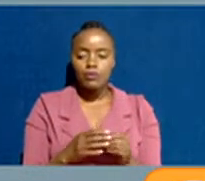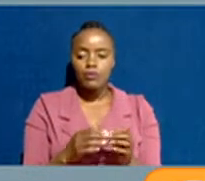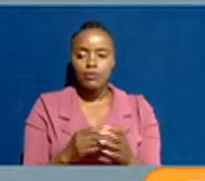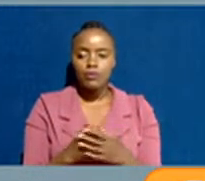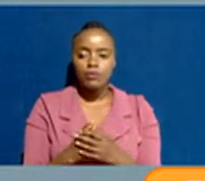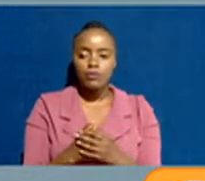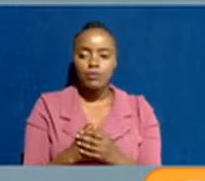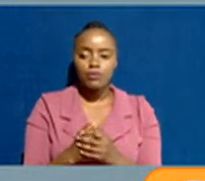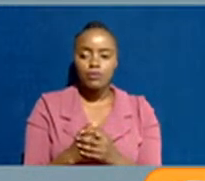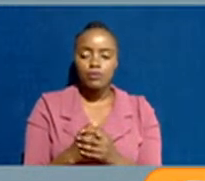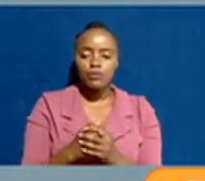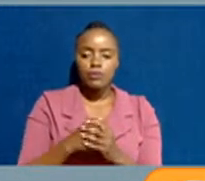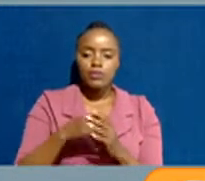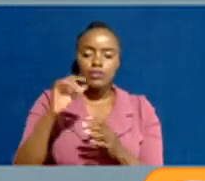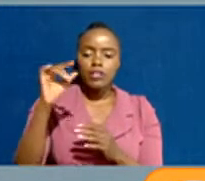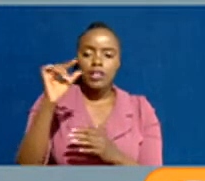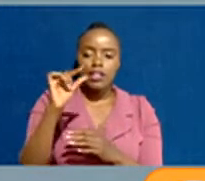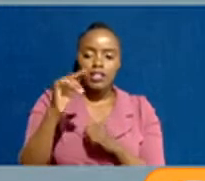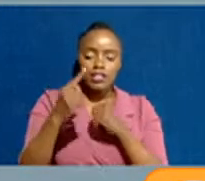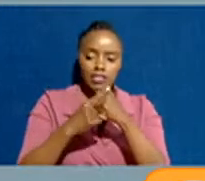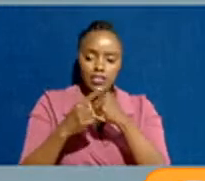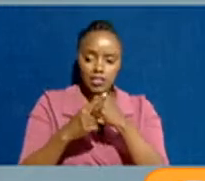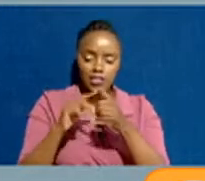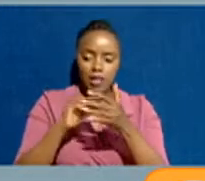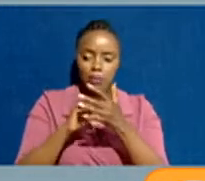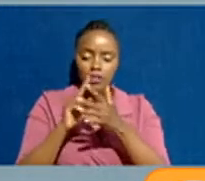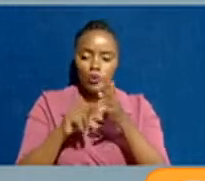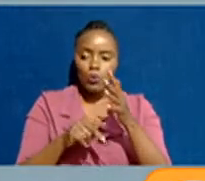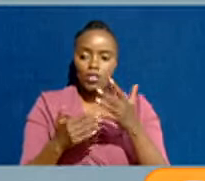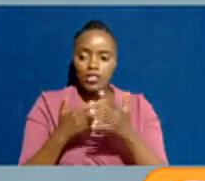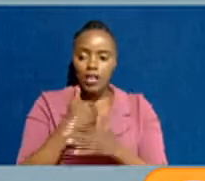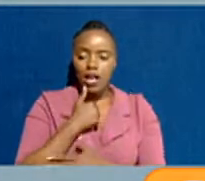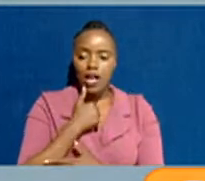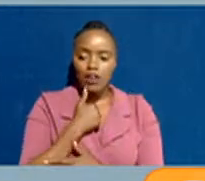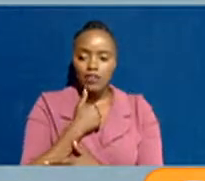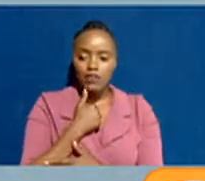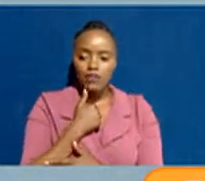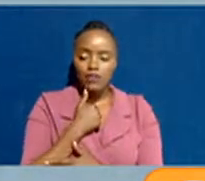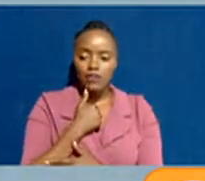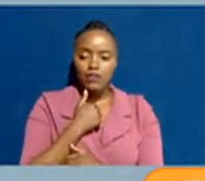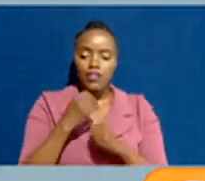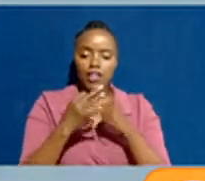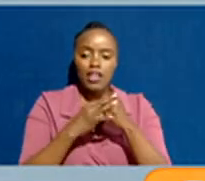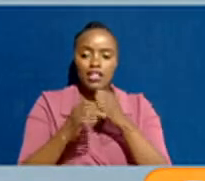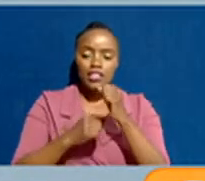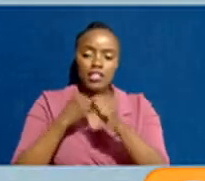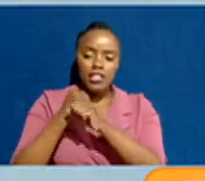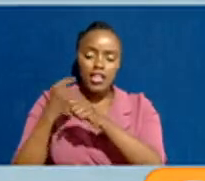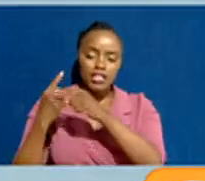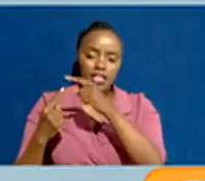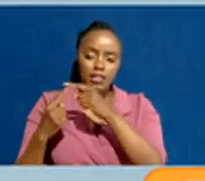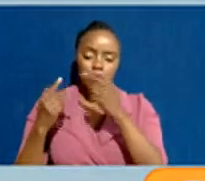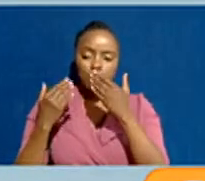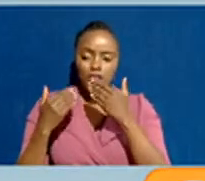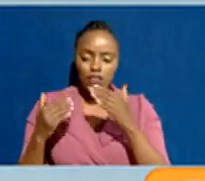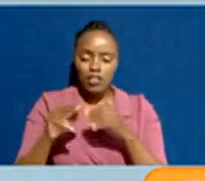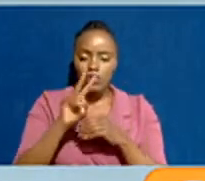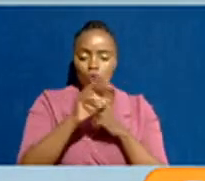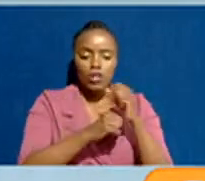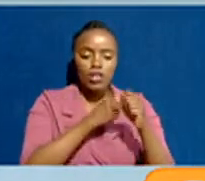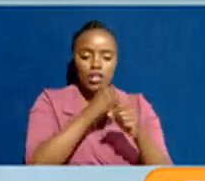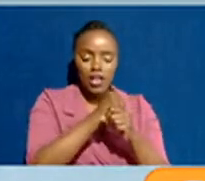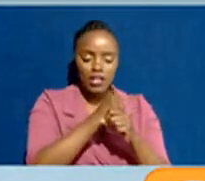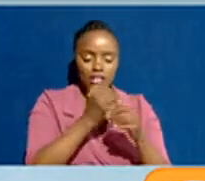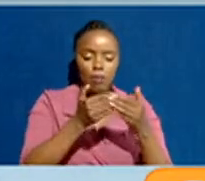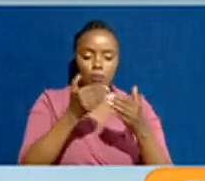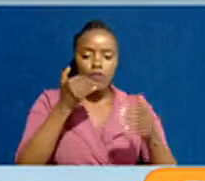at grade 6, that means that there has been 8 years of experience, 2 years at